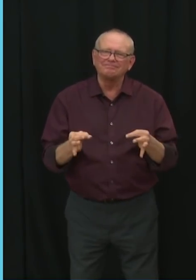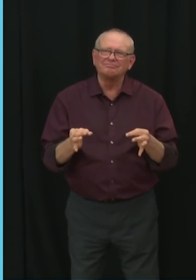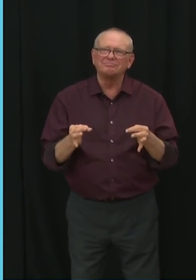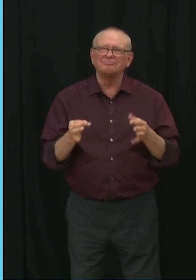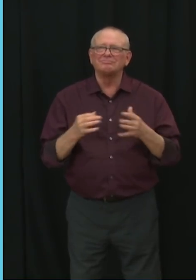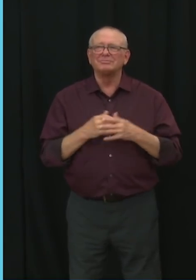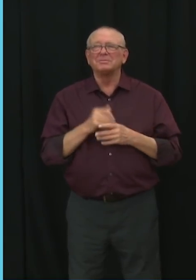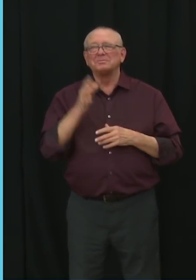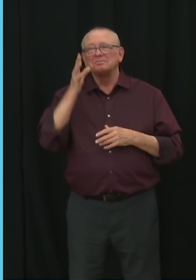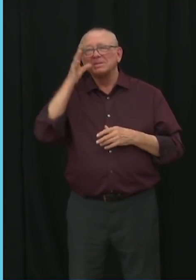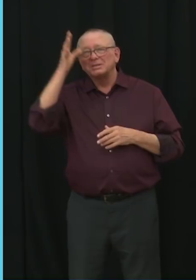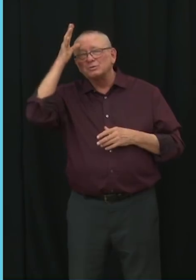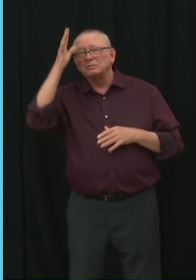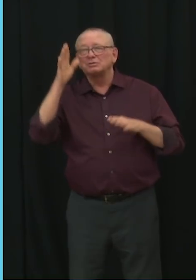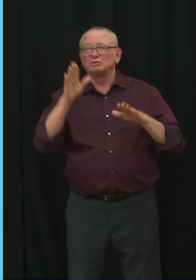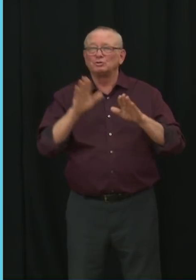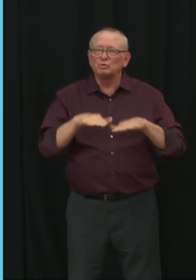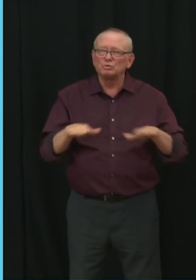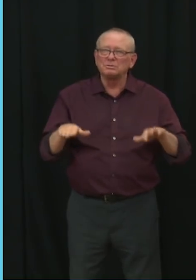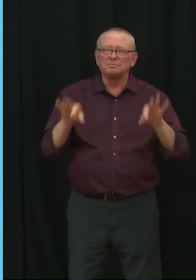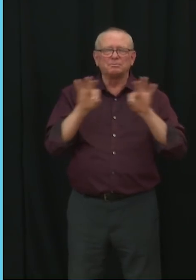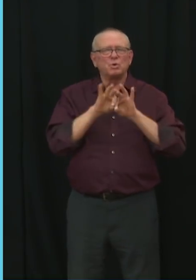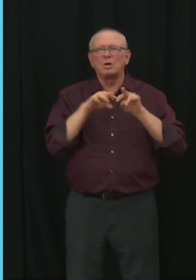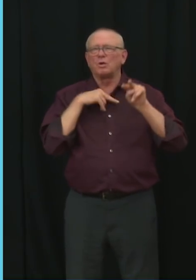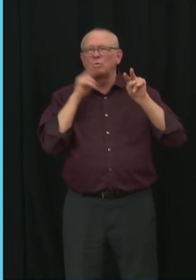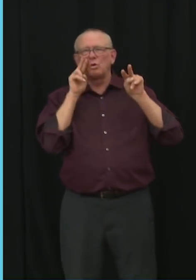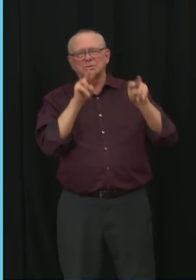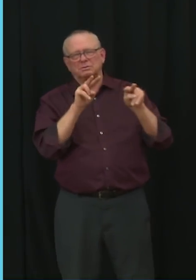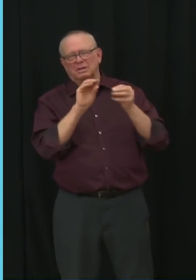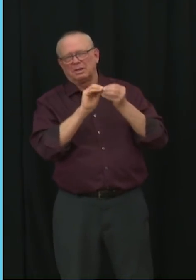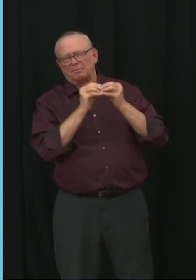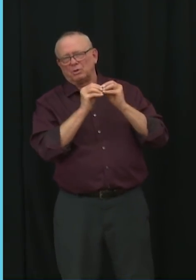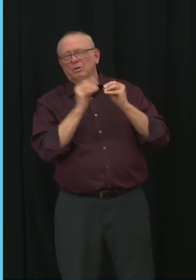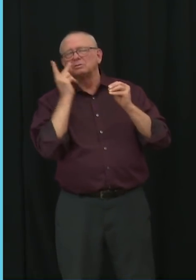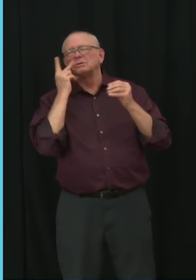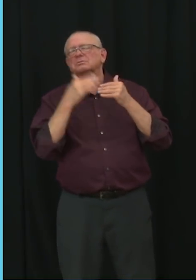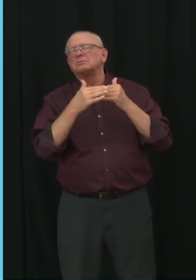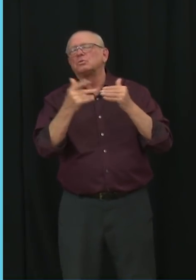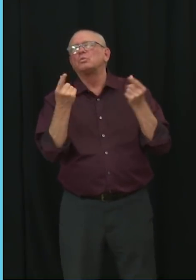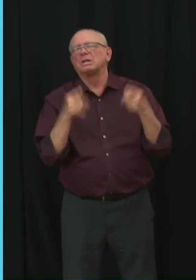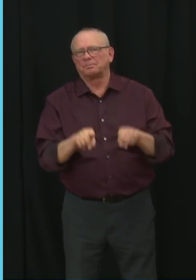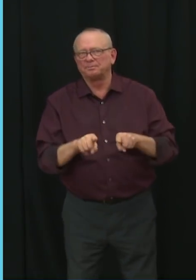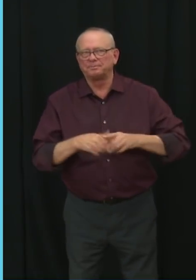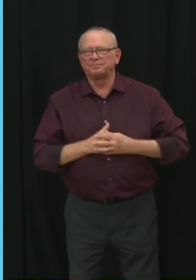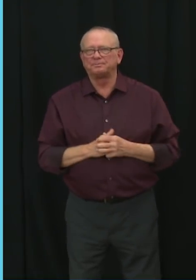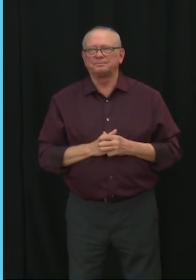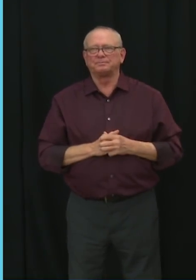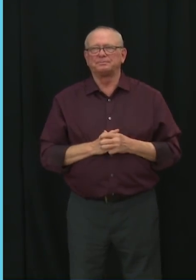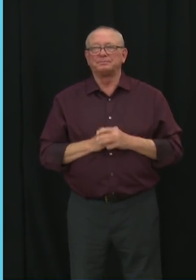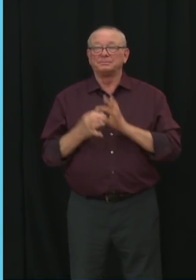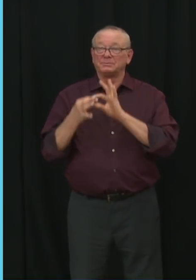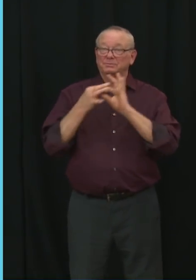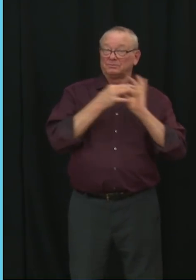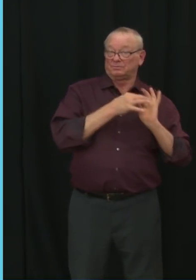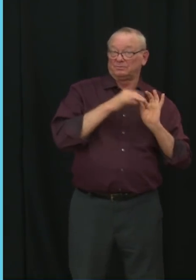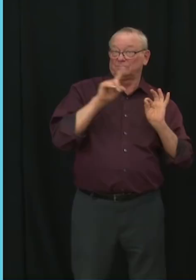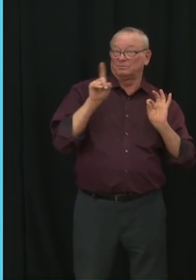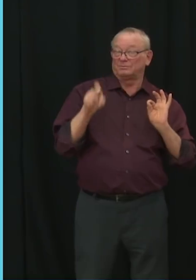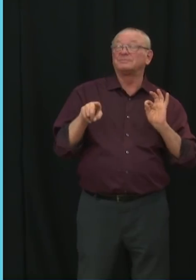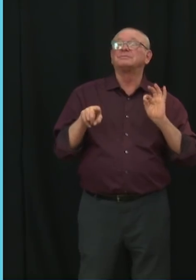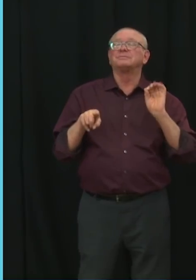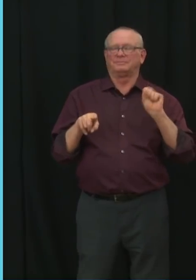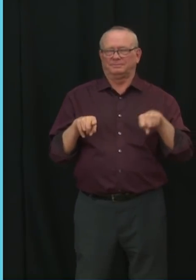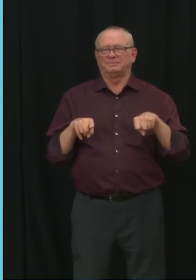children, and then we'll watch the data. Thanks, Minister. Jen, follow-up? Yeah, I do. Thanks. I think one of